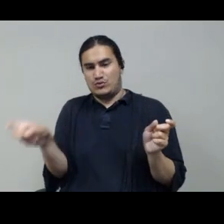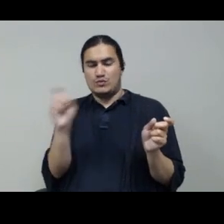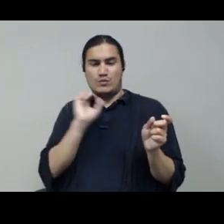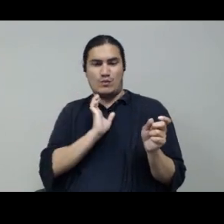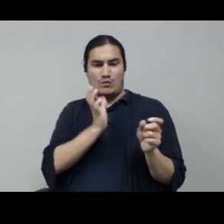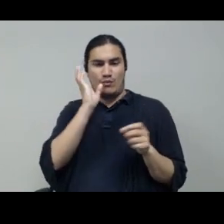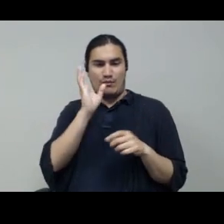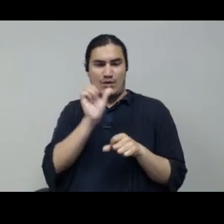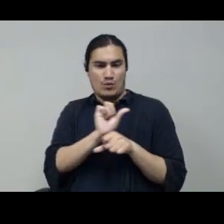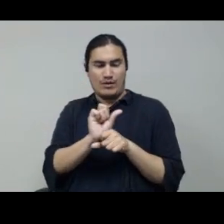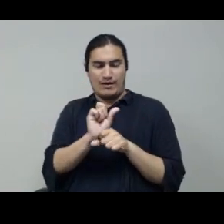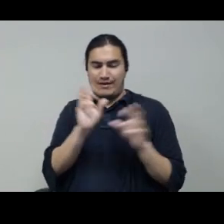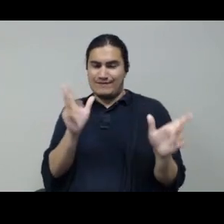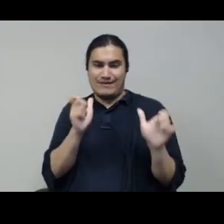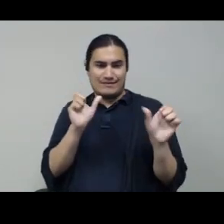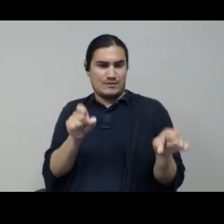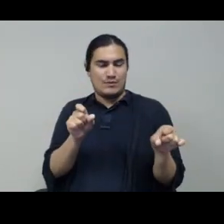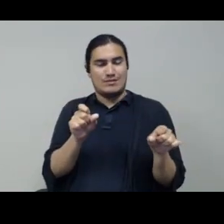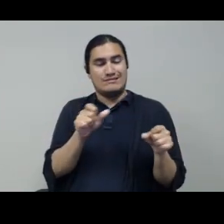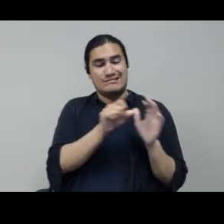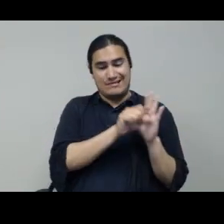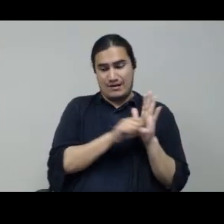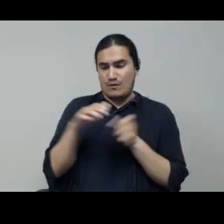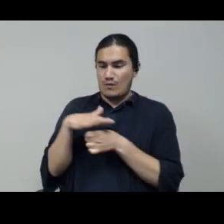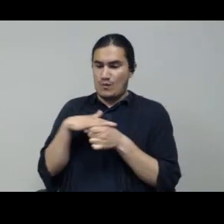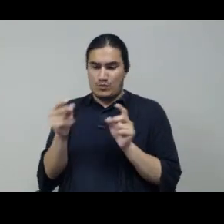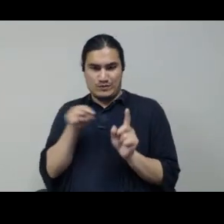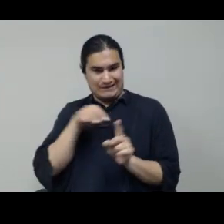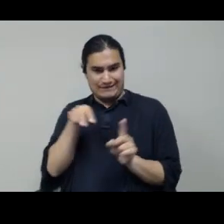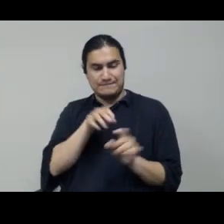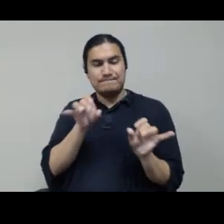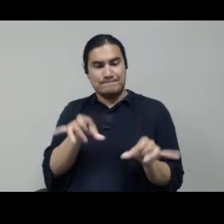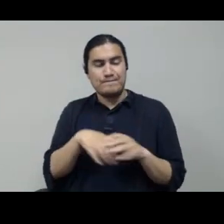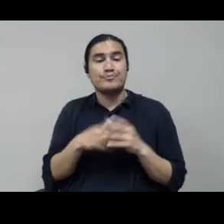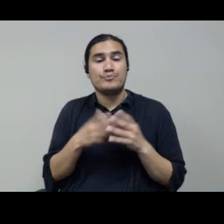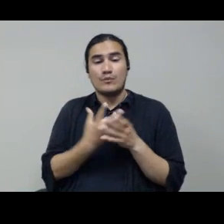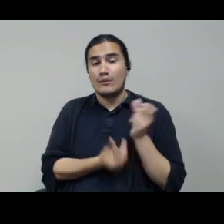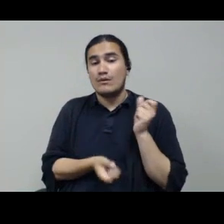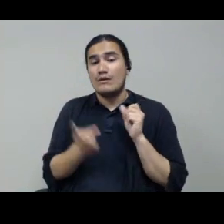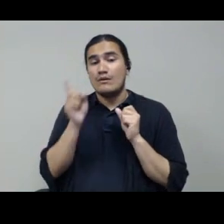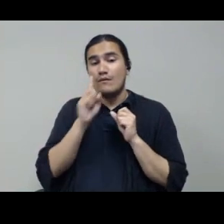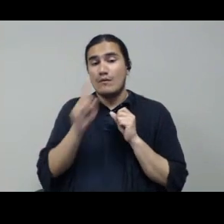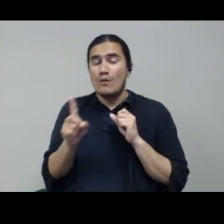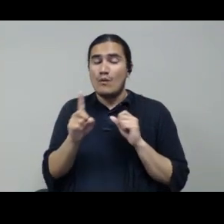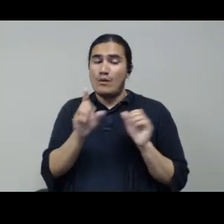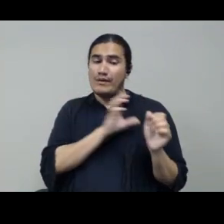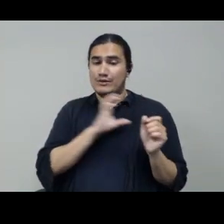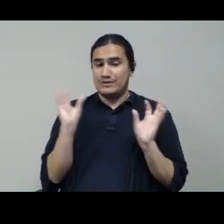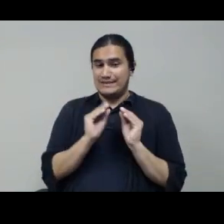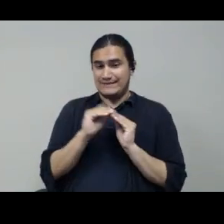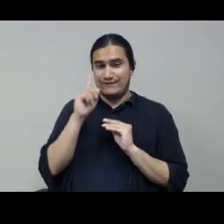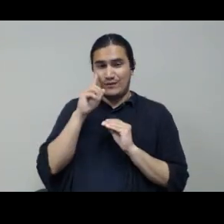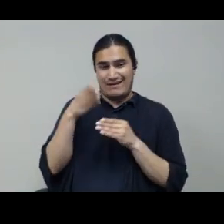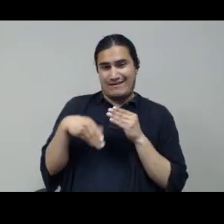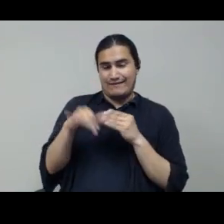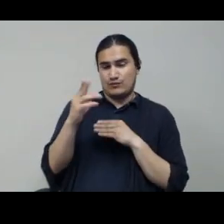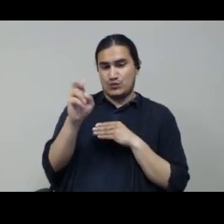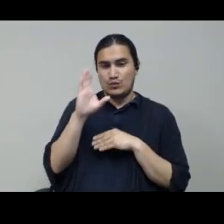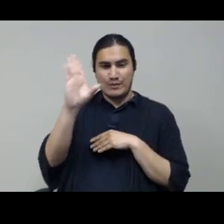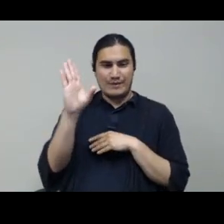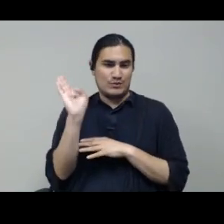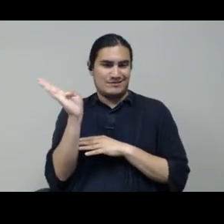as quickly as possible from both a state and local perspective. For the commission meeting scheduled for the end of June, we'll be presenting to